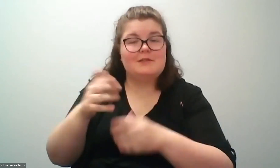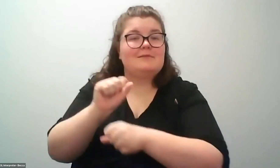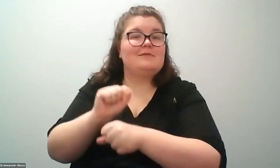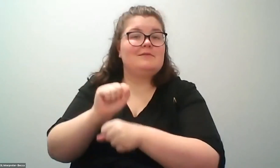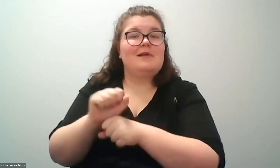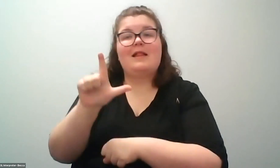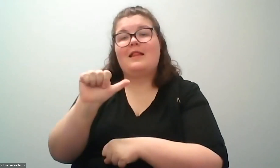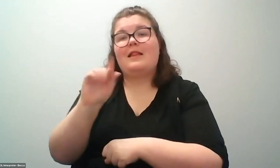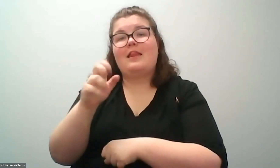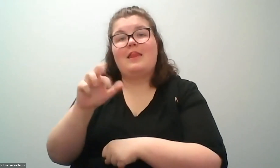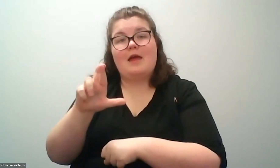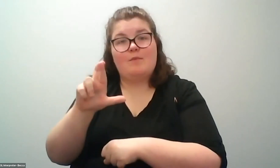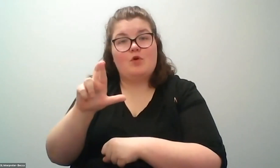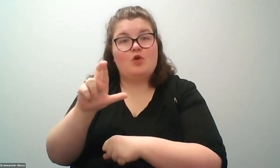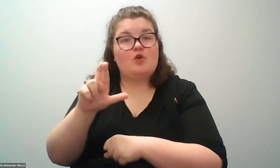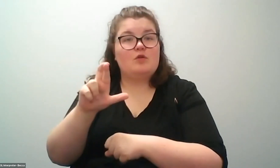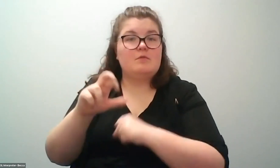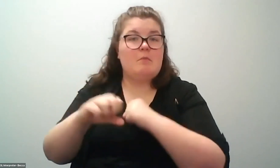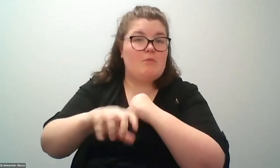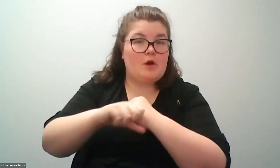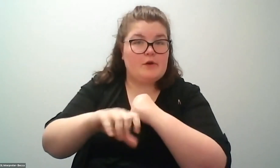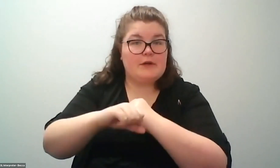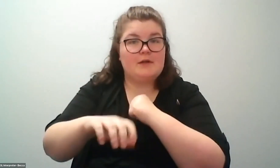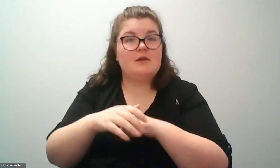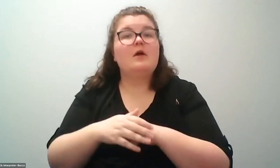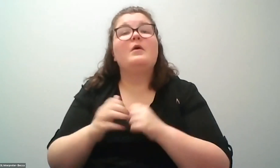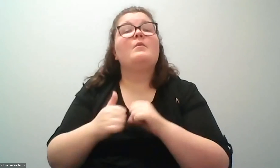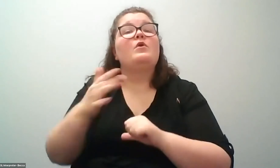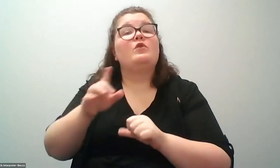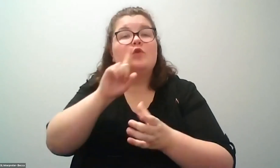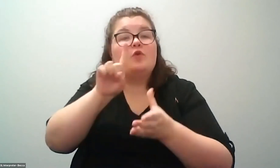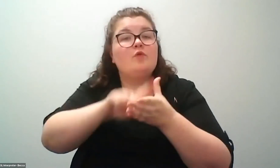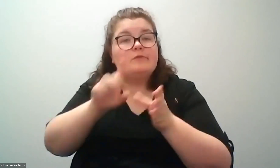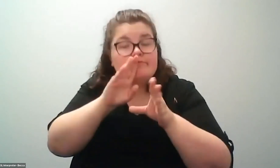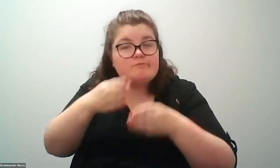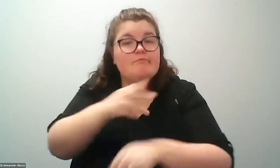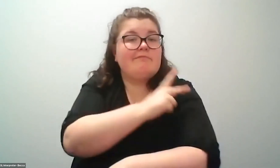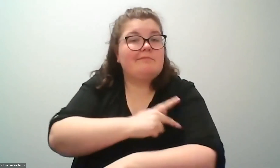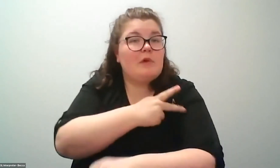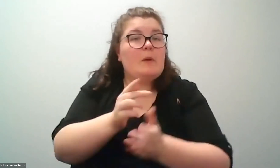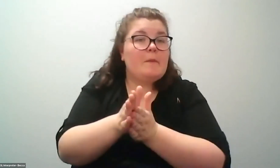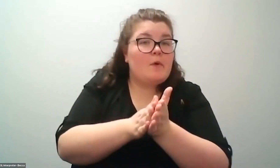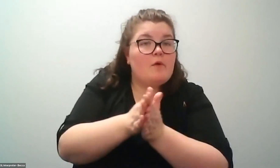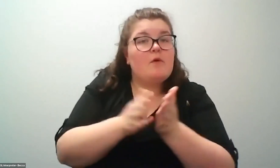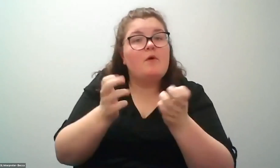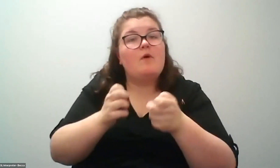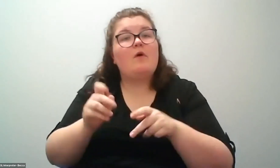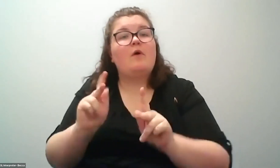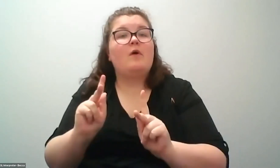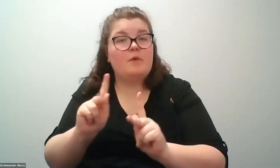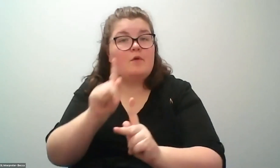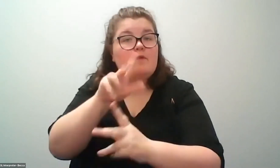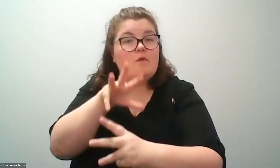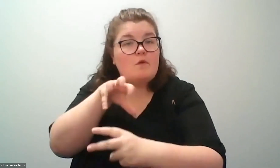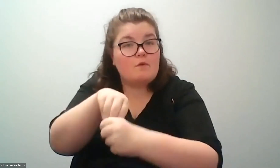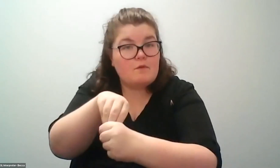focused on the central Denmark region. And a lot of her research focuses on patients' motivation, opportunities for and resources